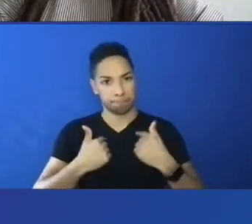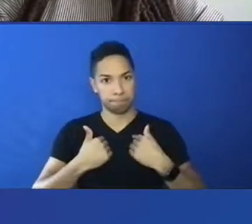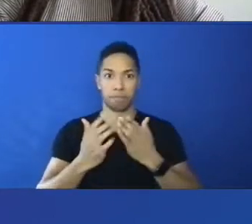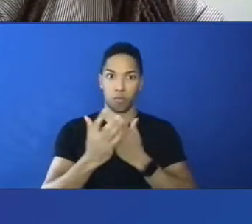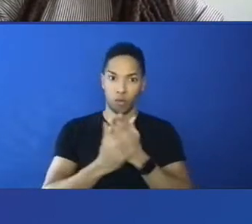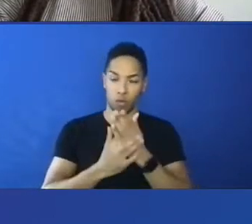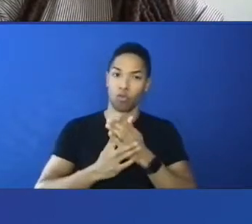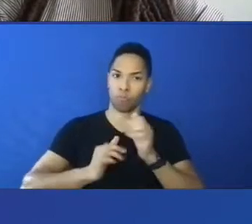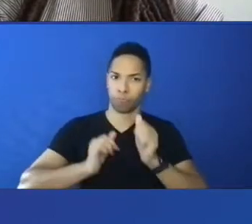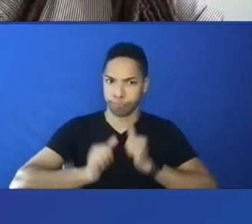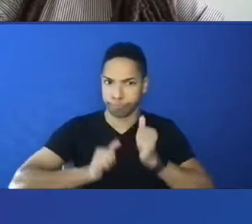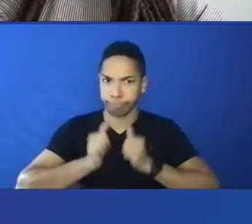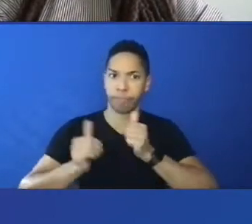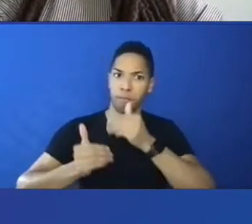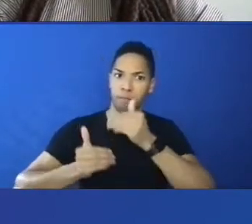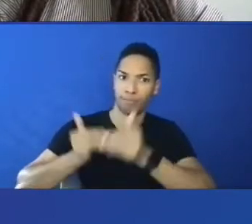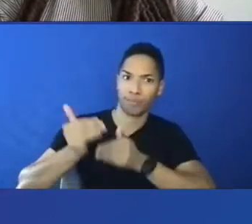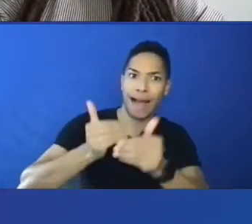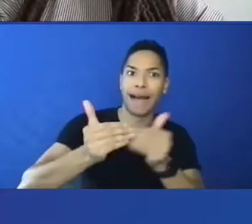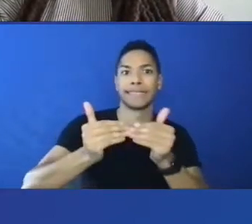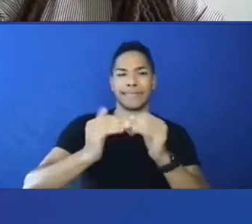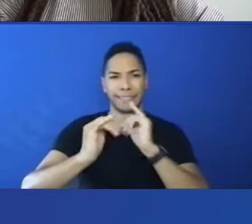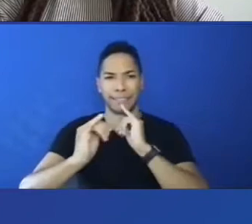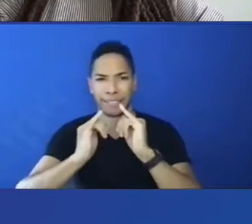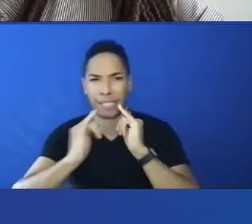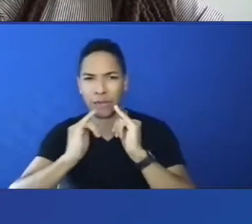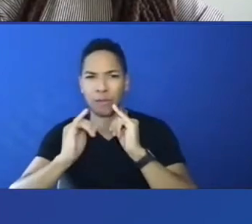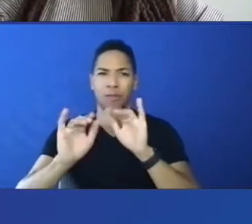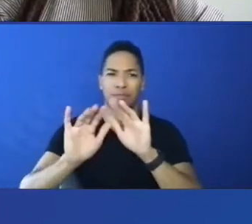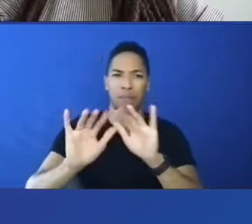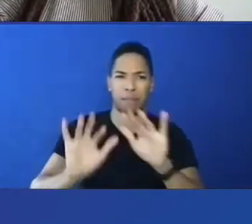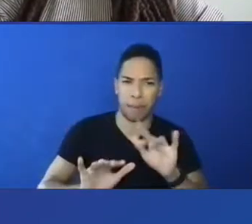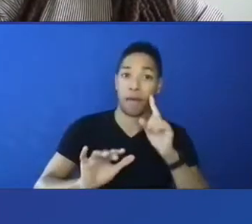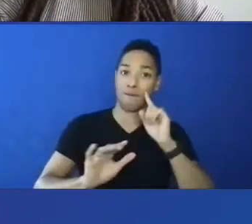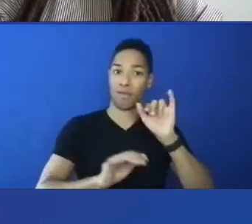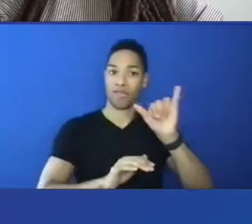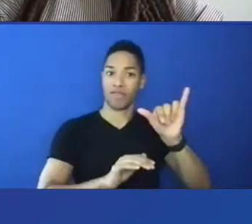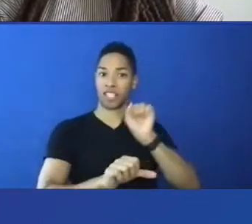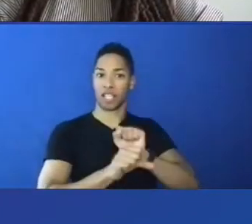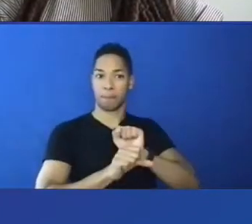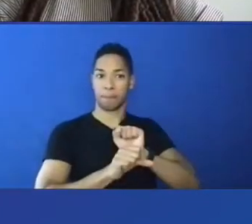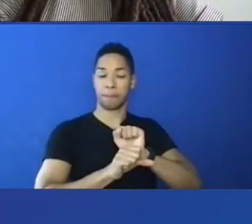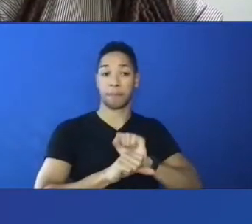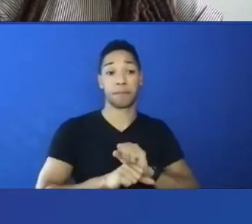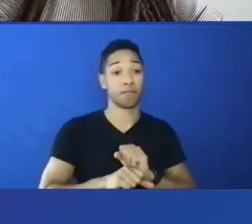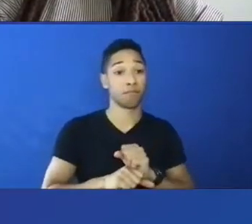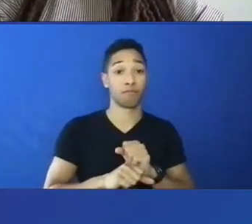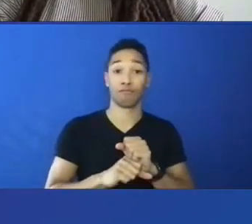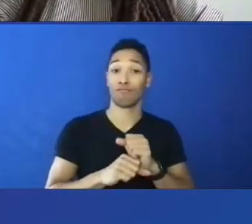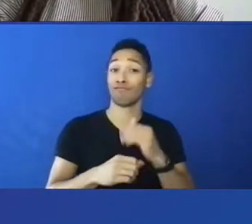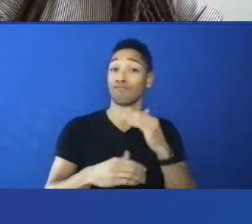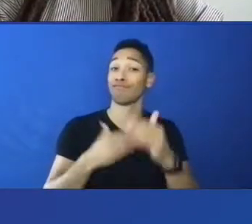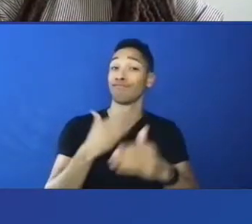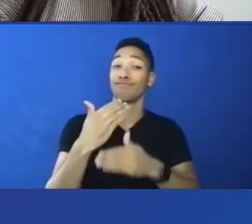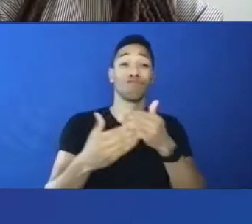rigorous process, interview process for the role, and was ultimately